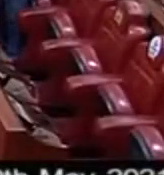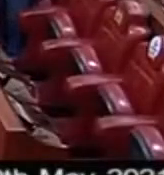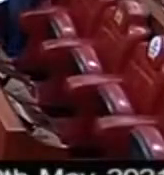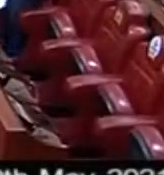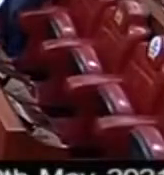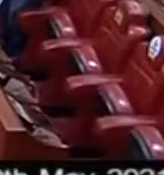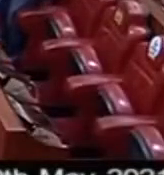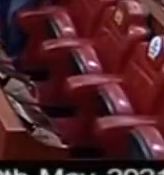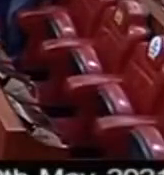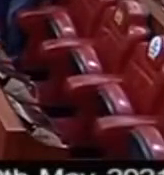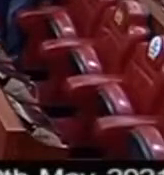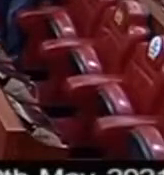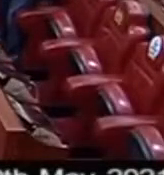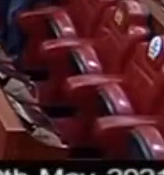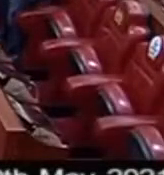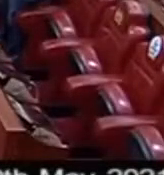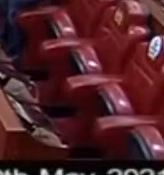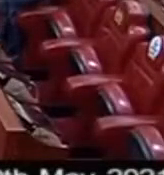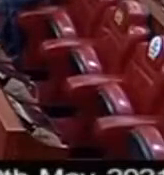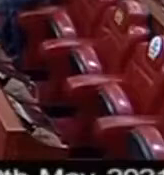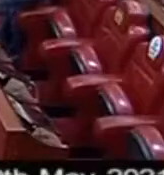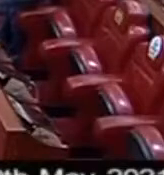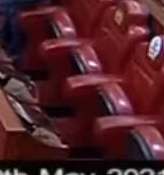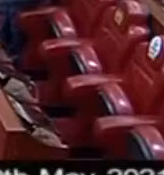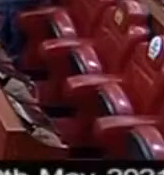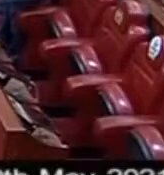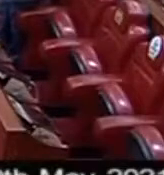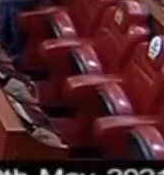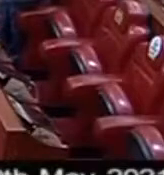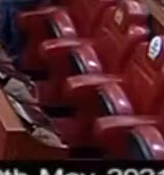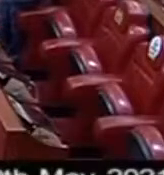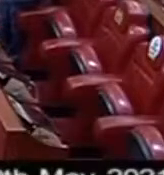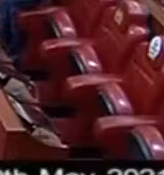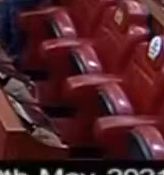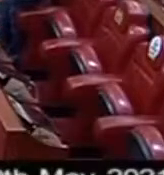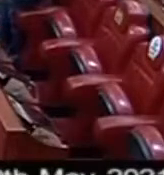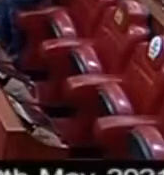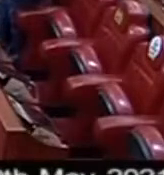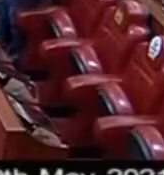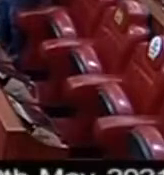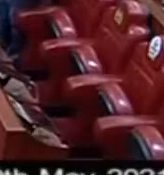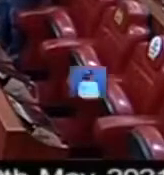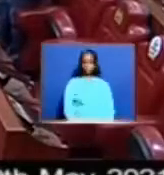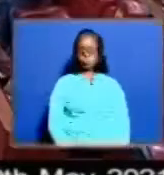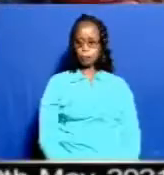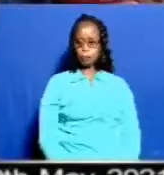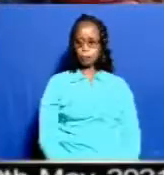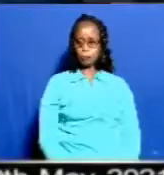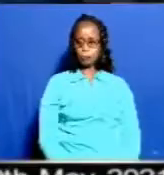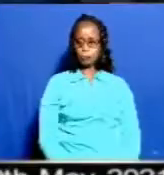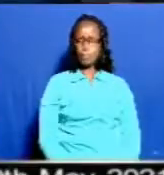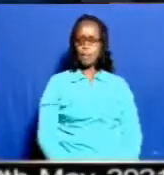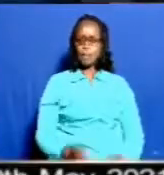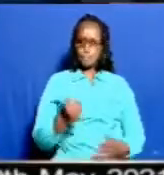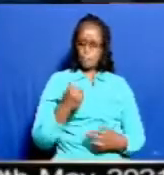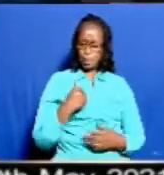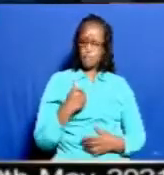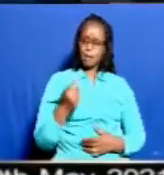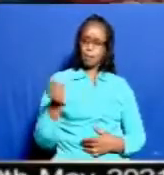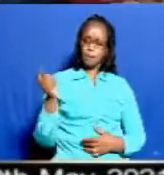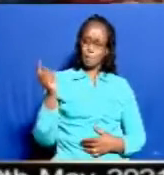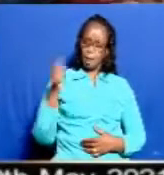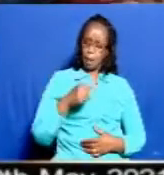not even here in the morning. I was here from the beginning of the session. I have sat here all morning. So